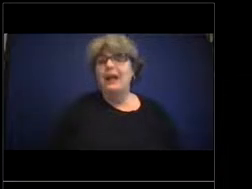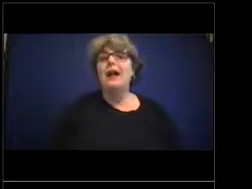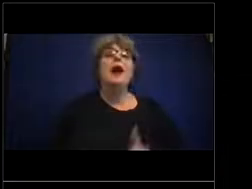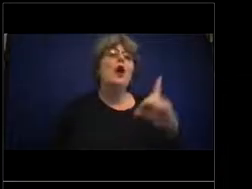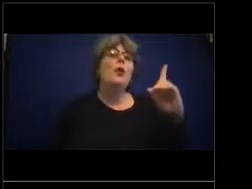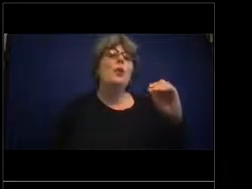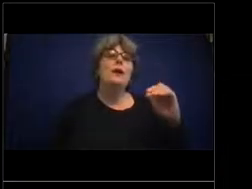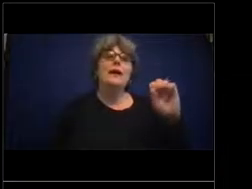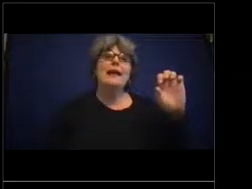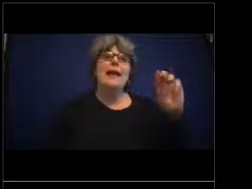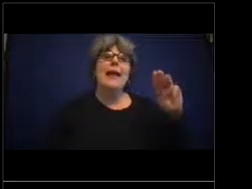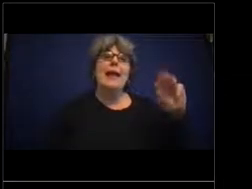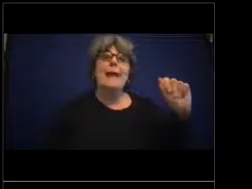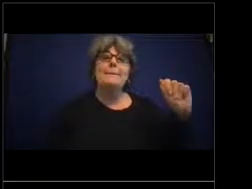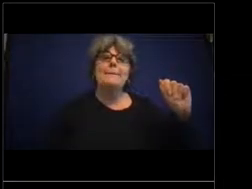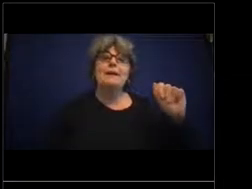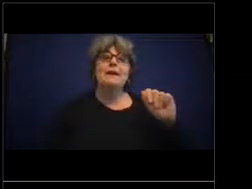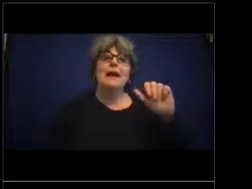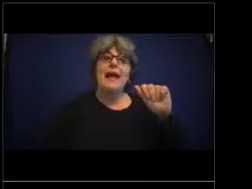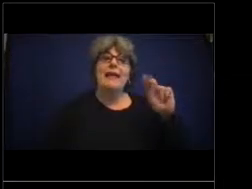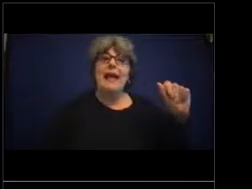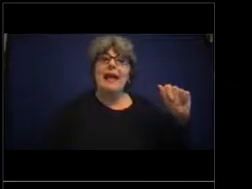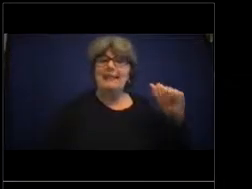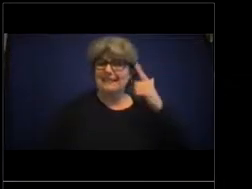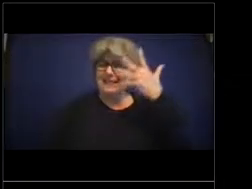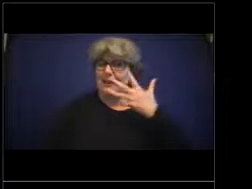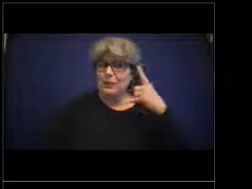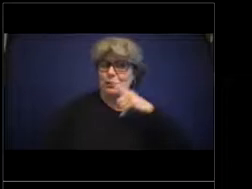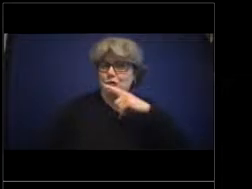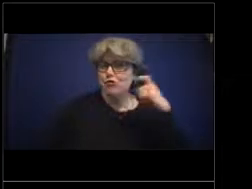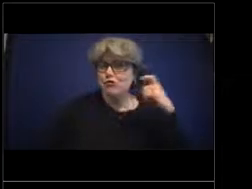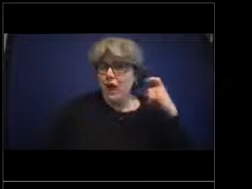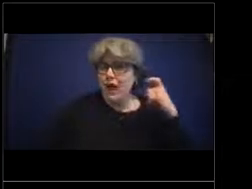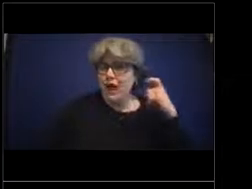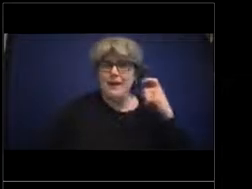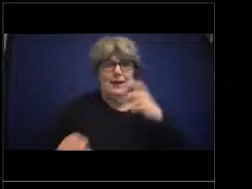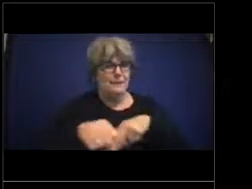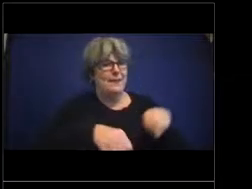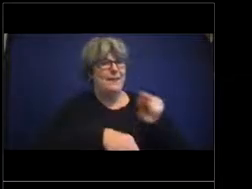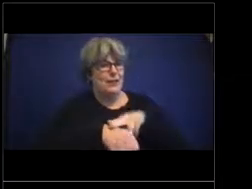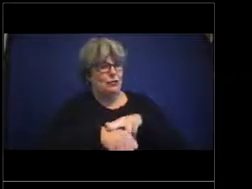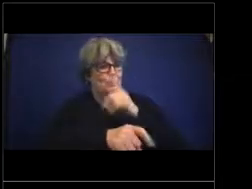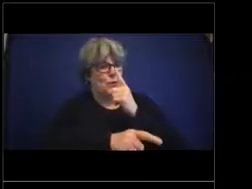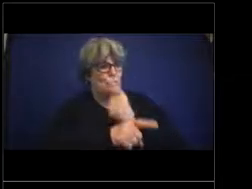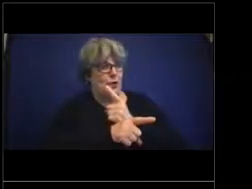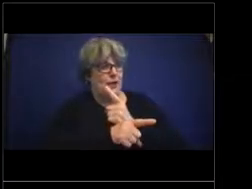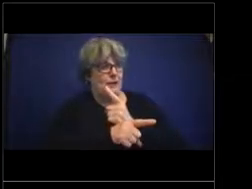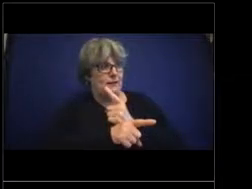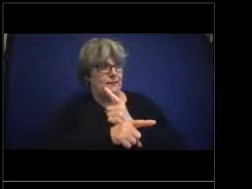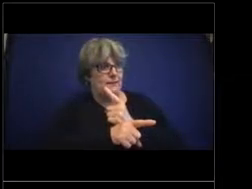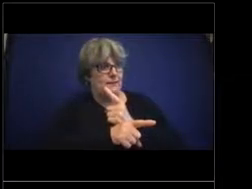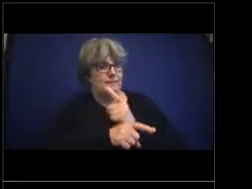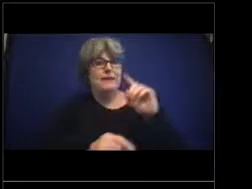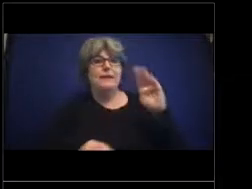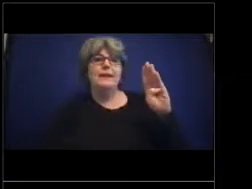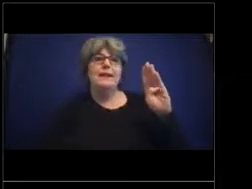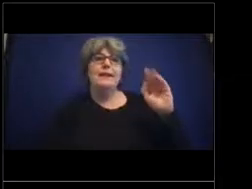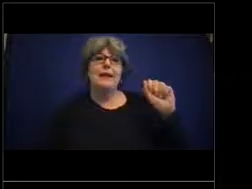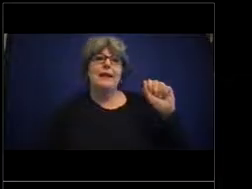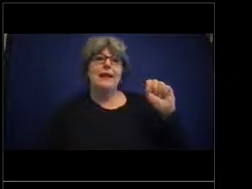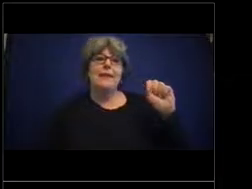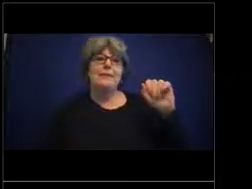Emma, Wyatt, and Anna say it looks dry, but isn't that normal for there? Can the basin refill? So maybe we'll save